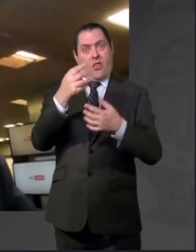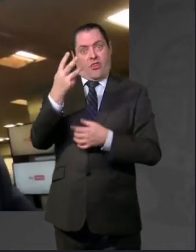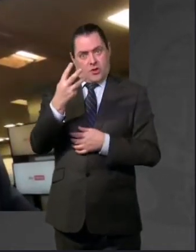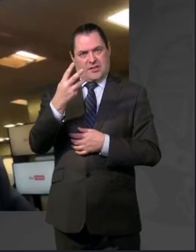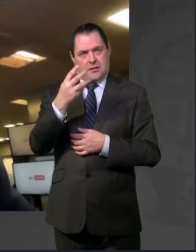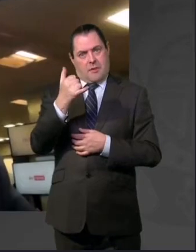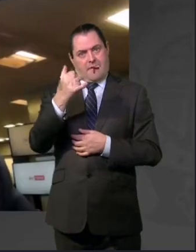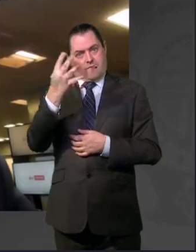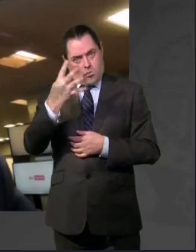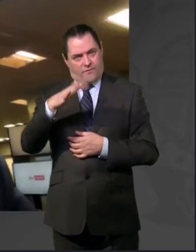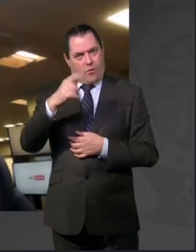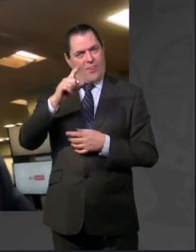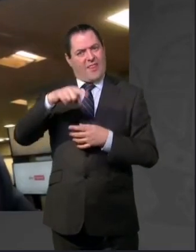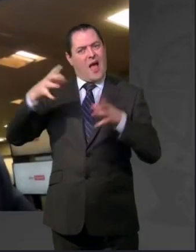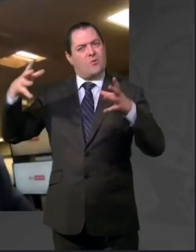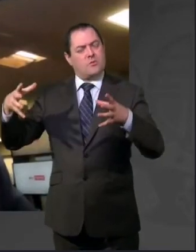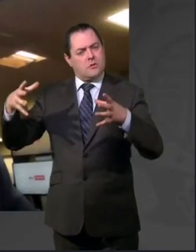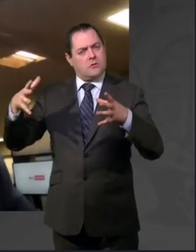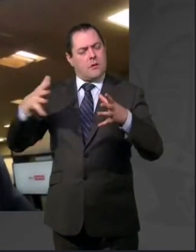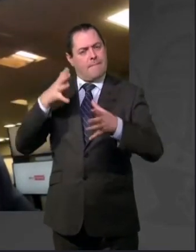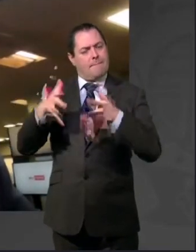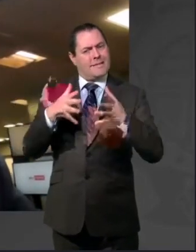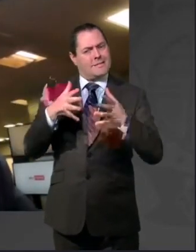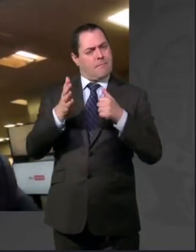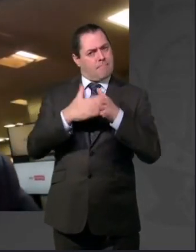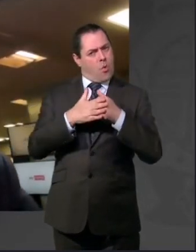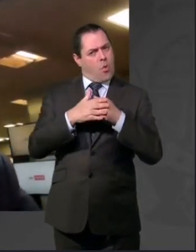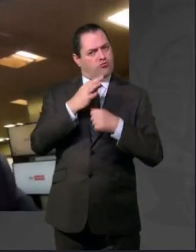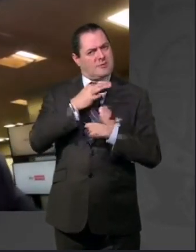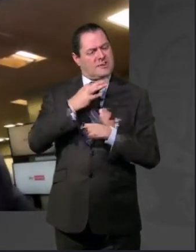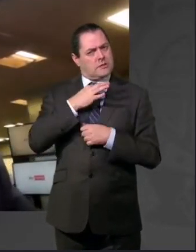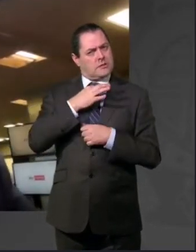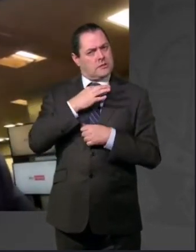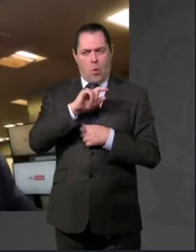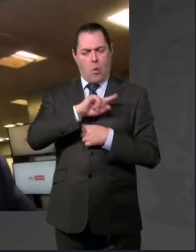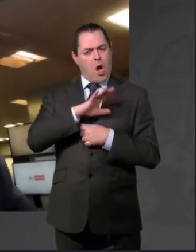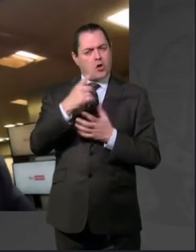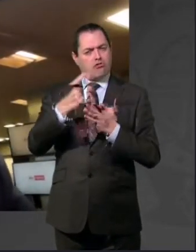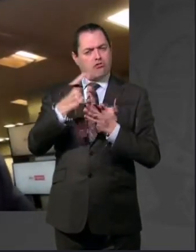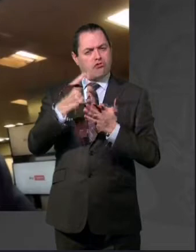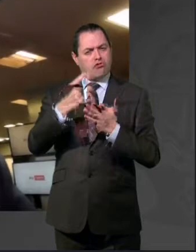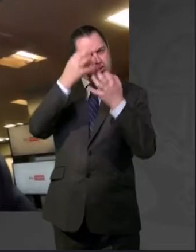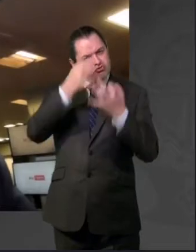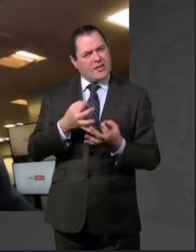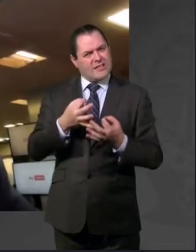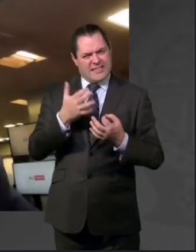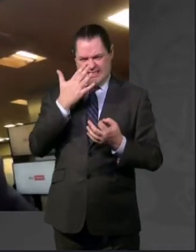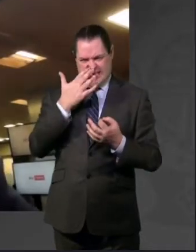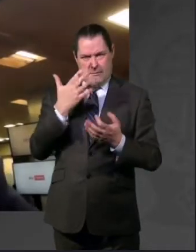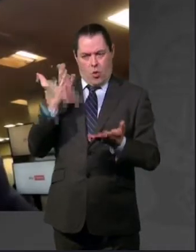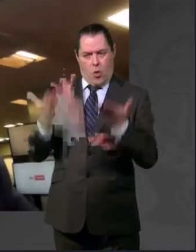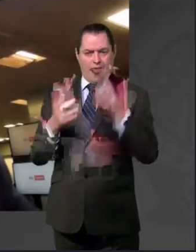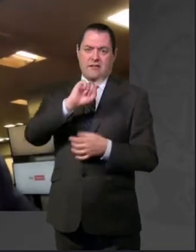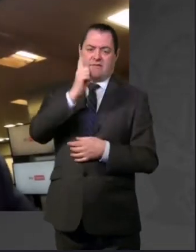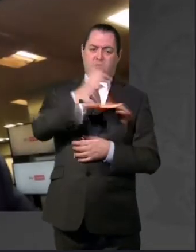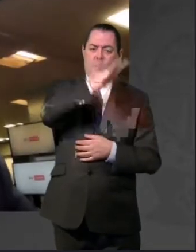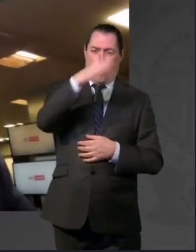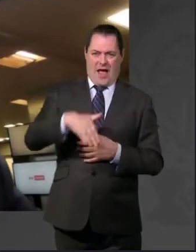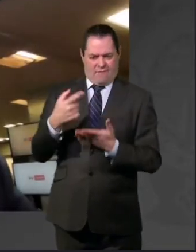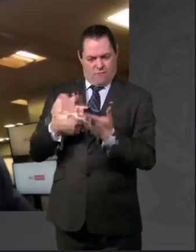like you did last year? To Sir Patrick, you said that this new variant of coronavirus spreads more easily, but you